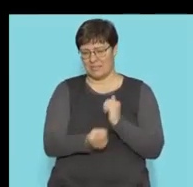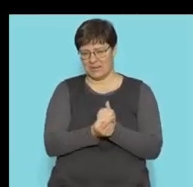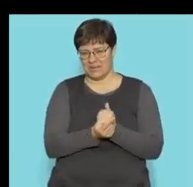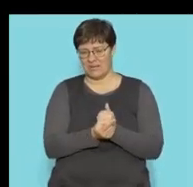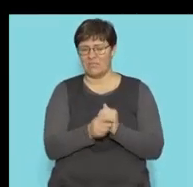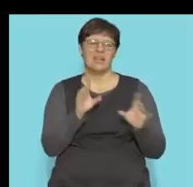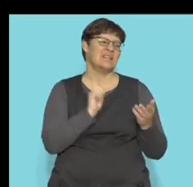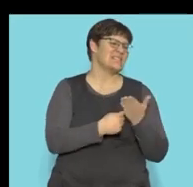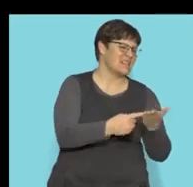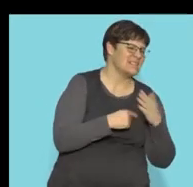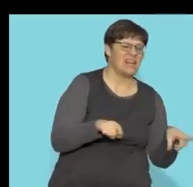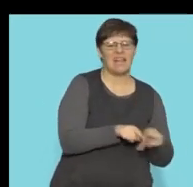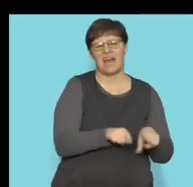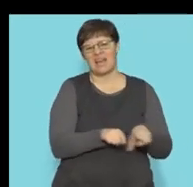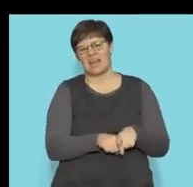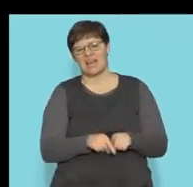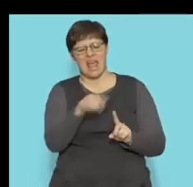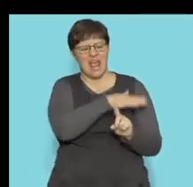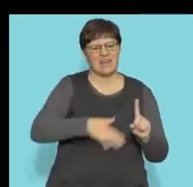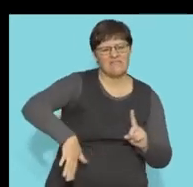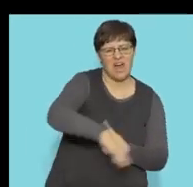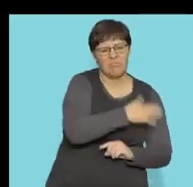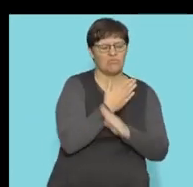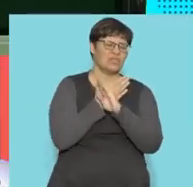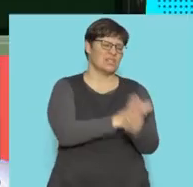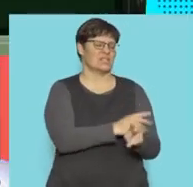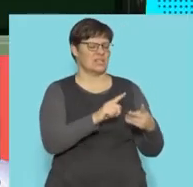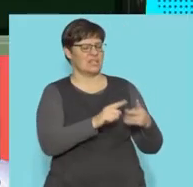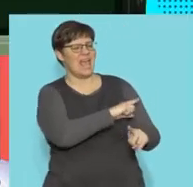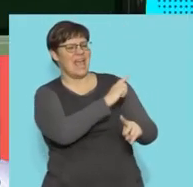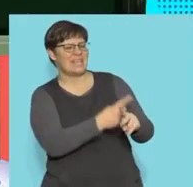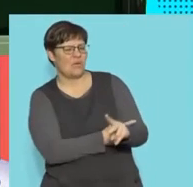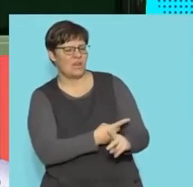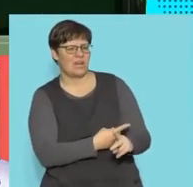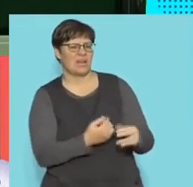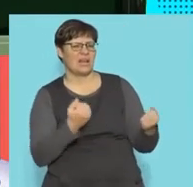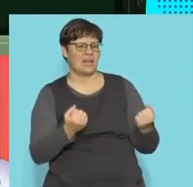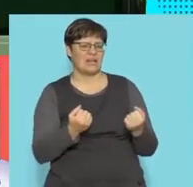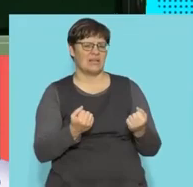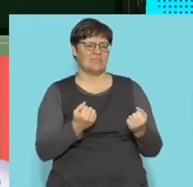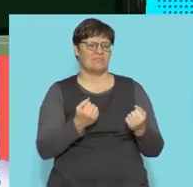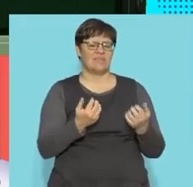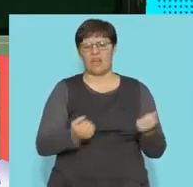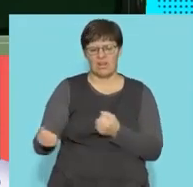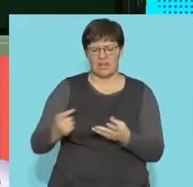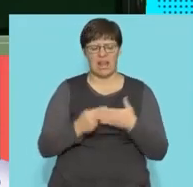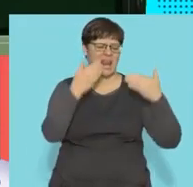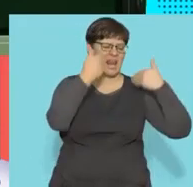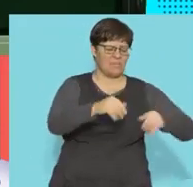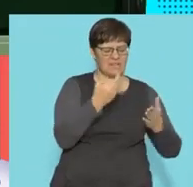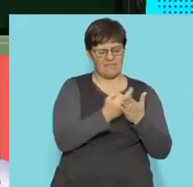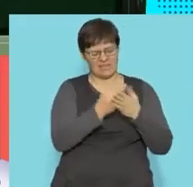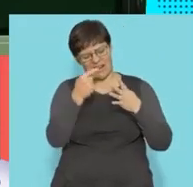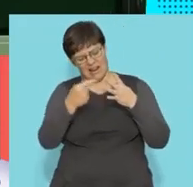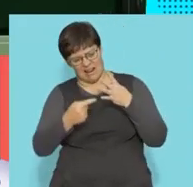about things called environmental resistance, carrying capacity, limiting factors. You've got it in hand. You